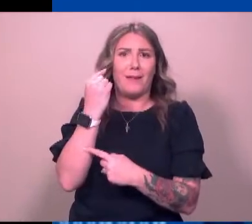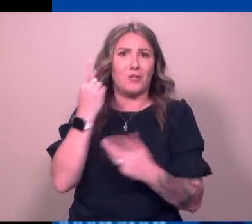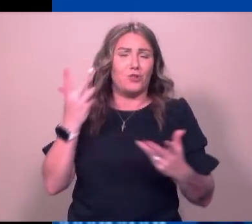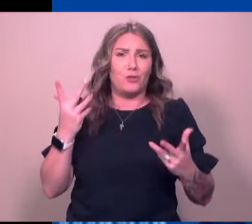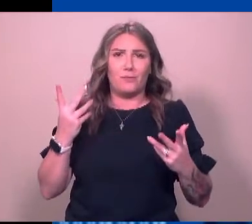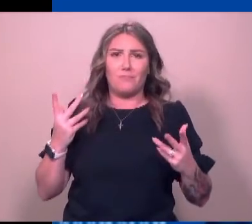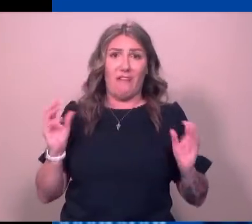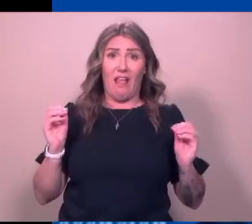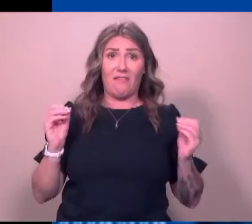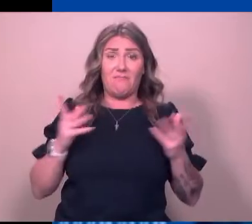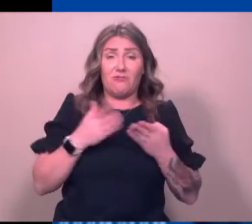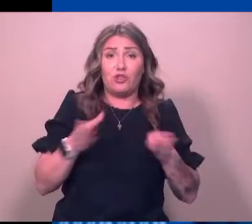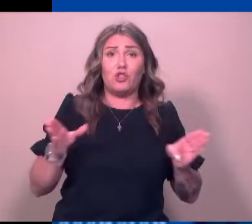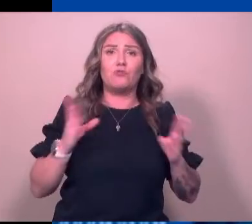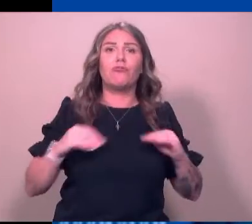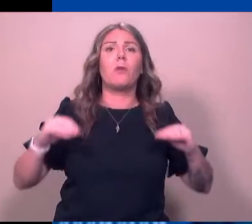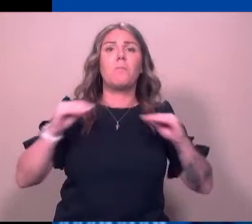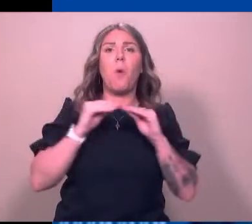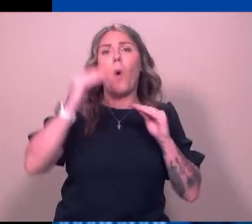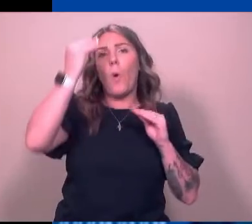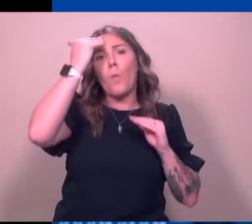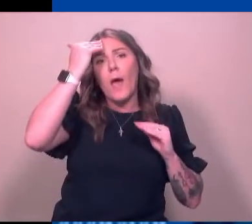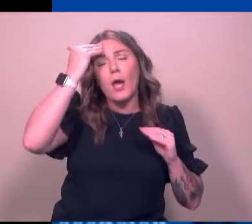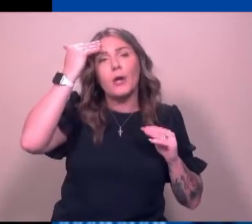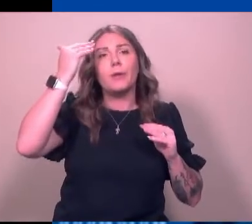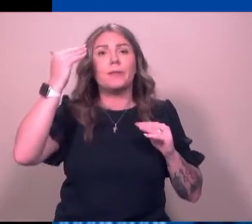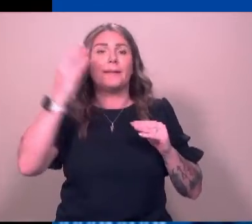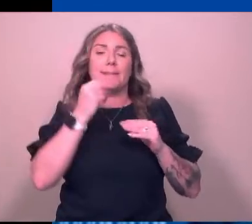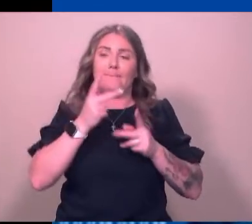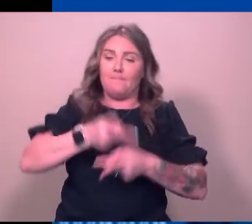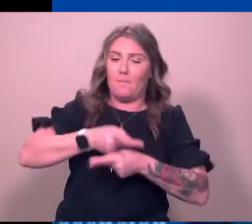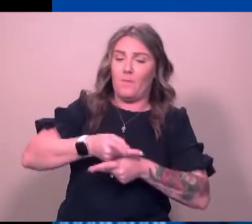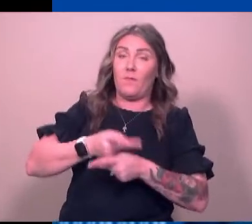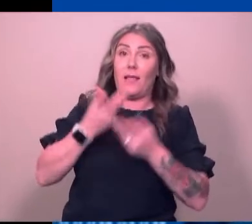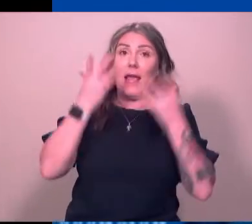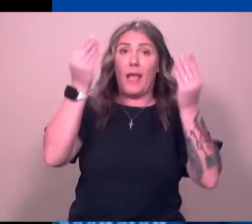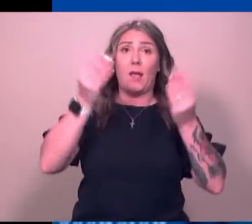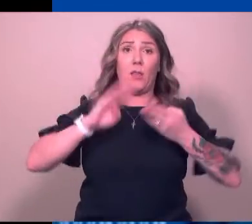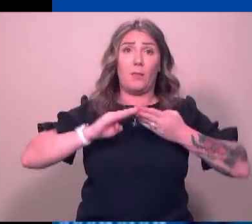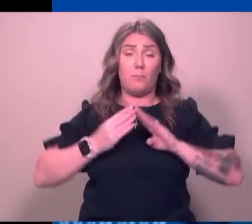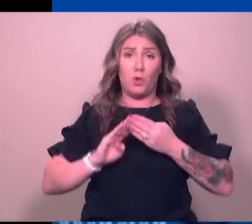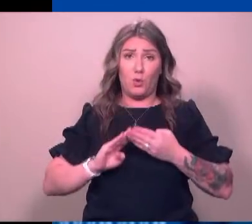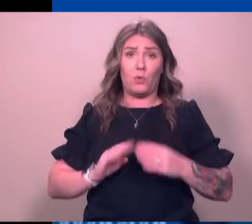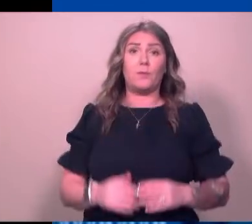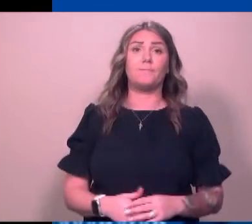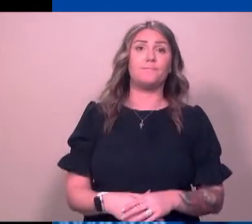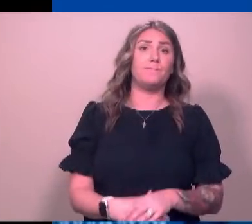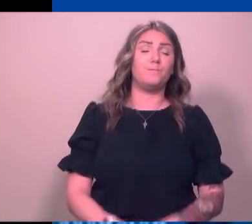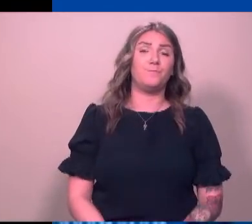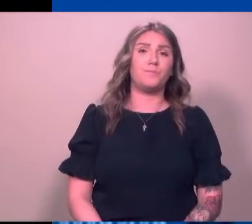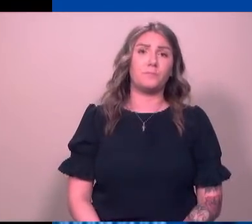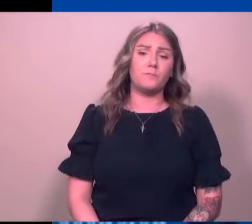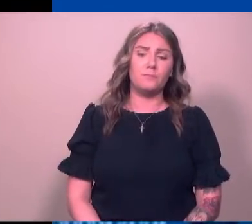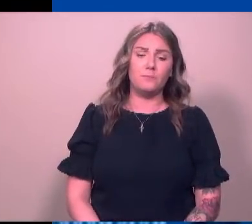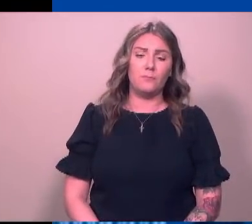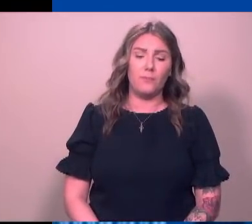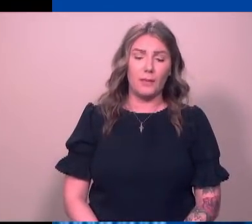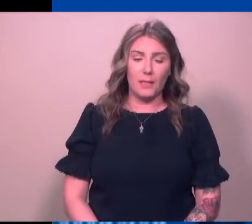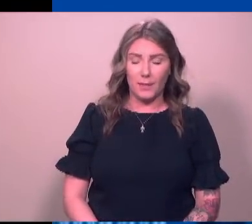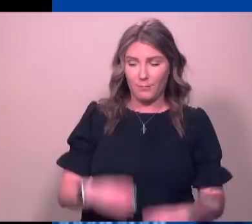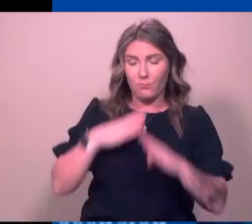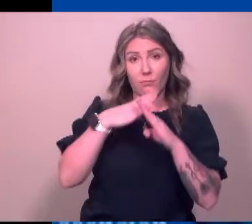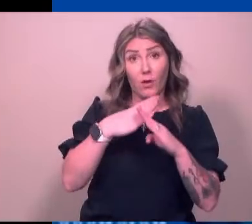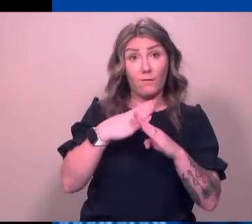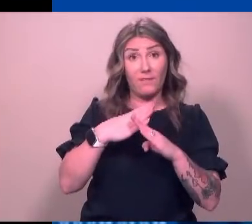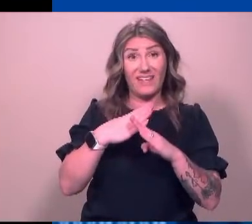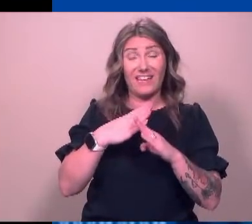was just general more awareness and carefulness in the communities, which has prevented the rapid